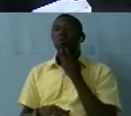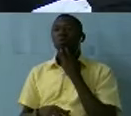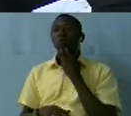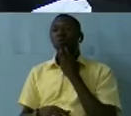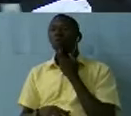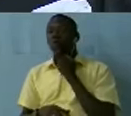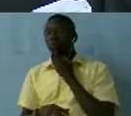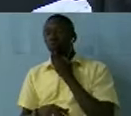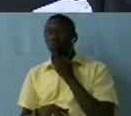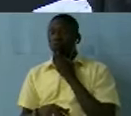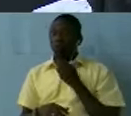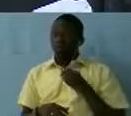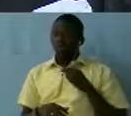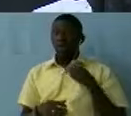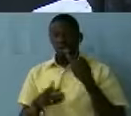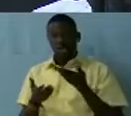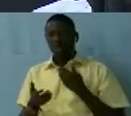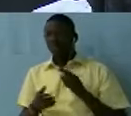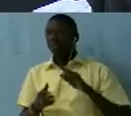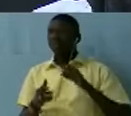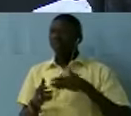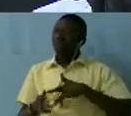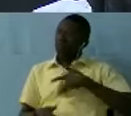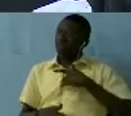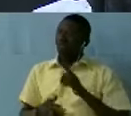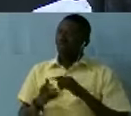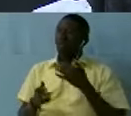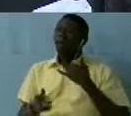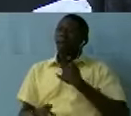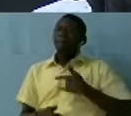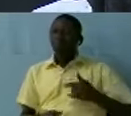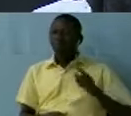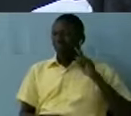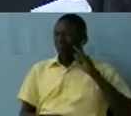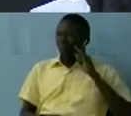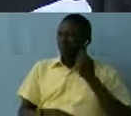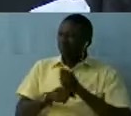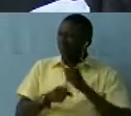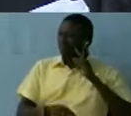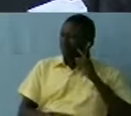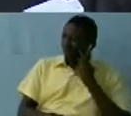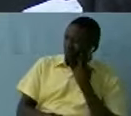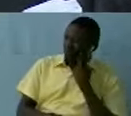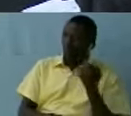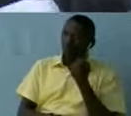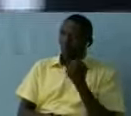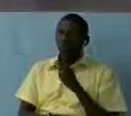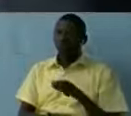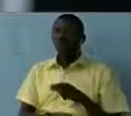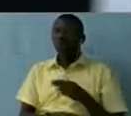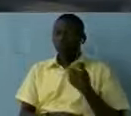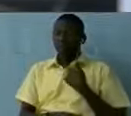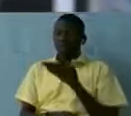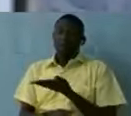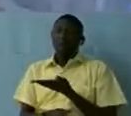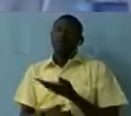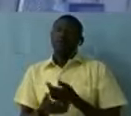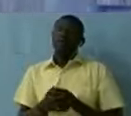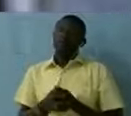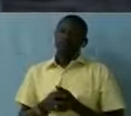Even my uncle had this feeling that they even stigmatized him because of his niece, being